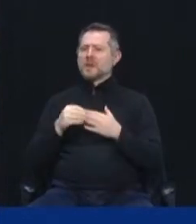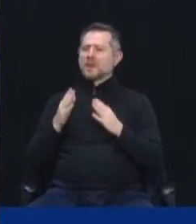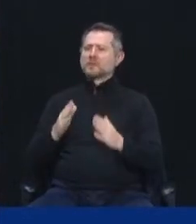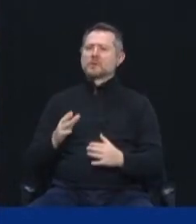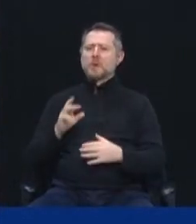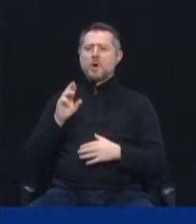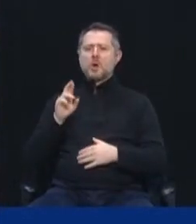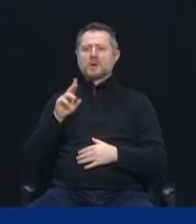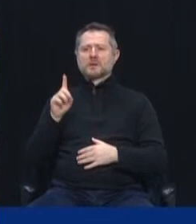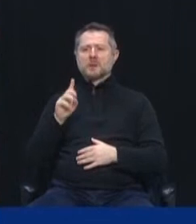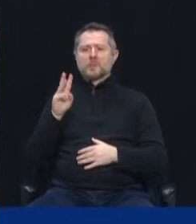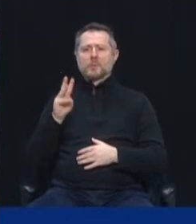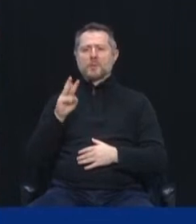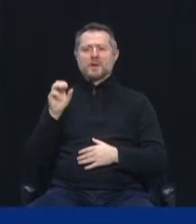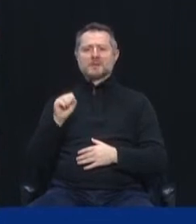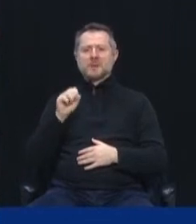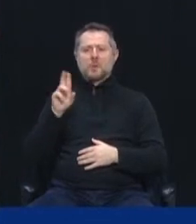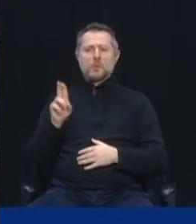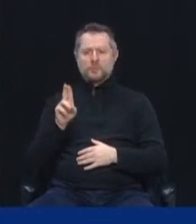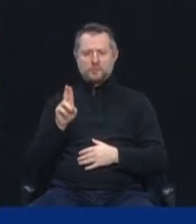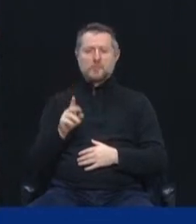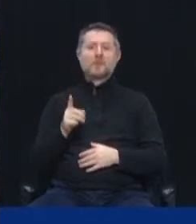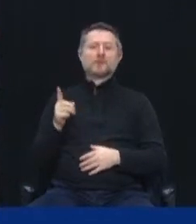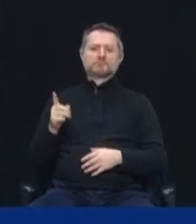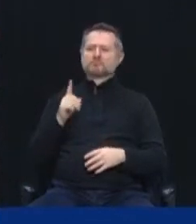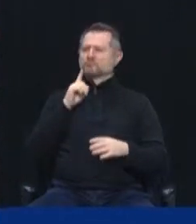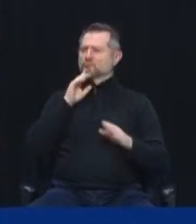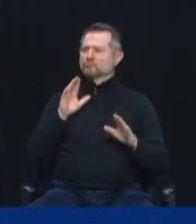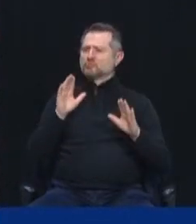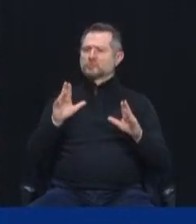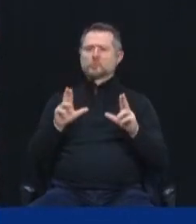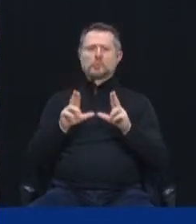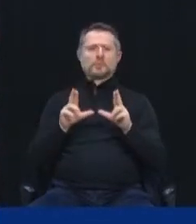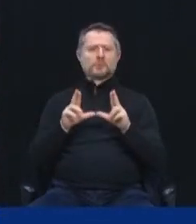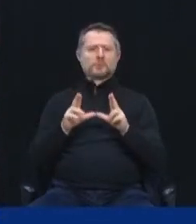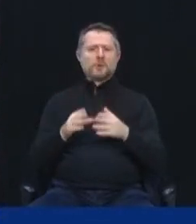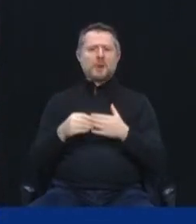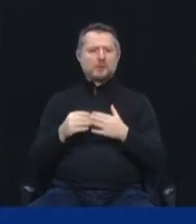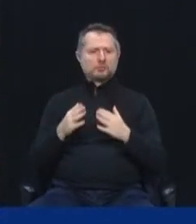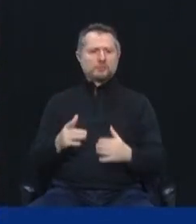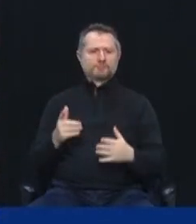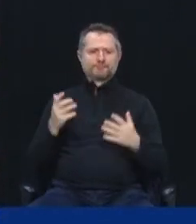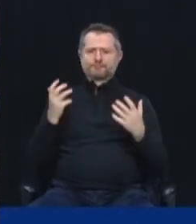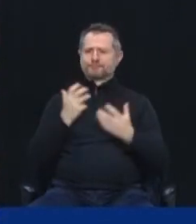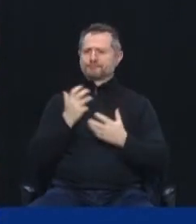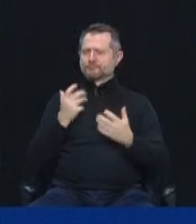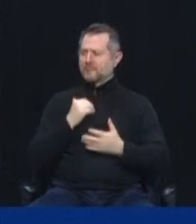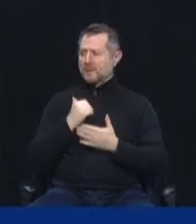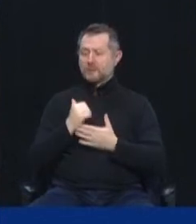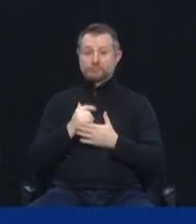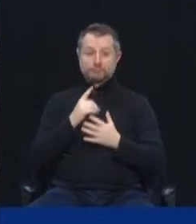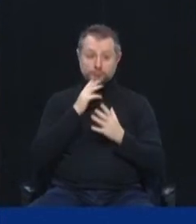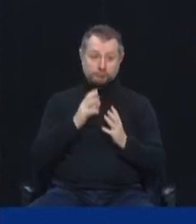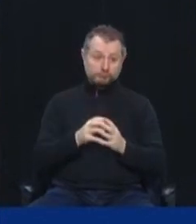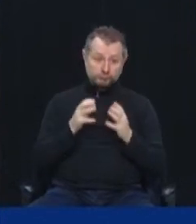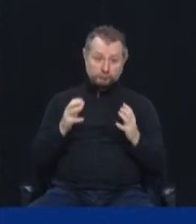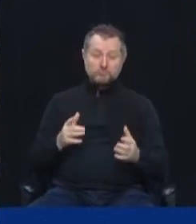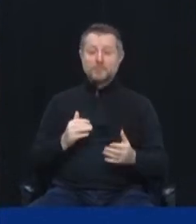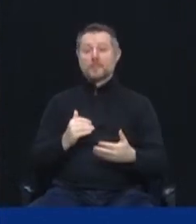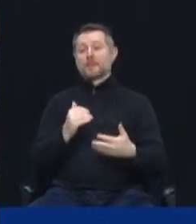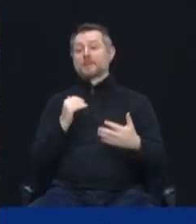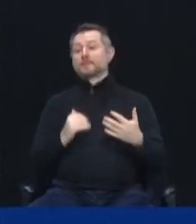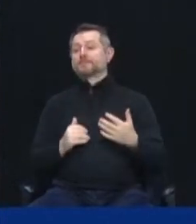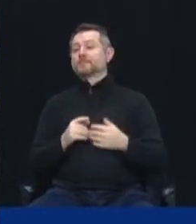the state of New York, and has been extraordinarily helpful all through COVID. We're also joined